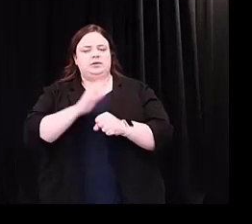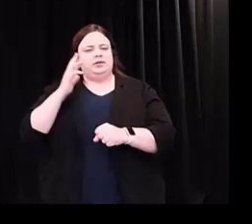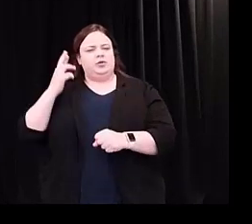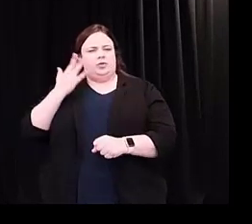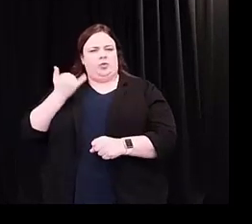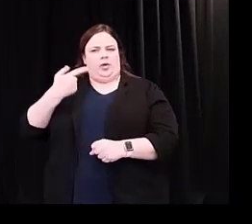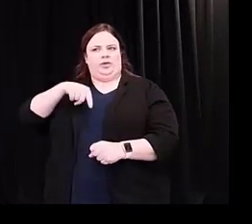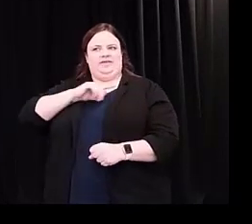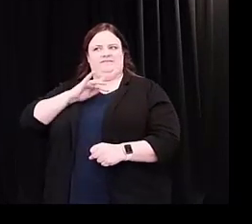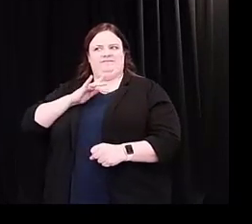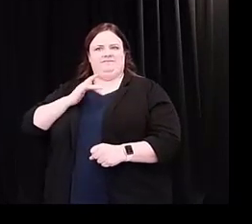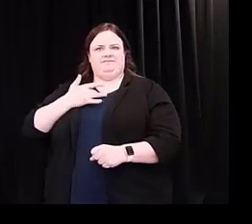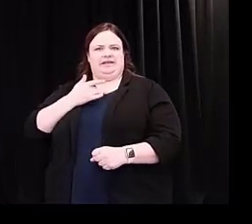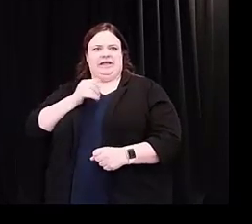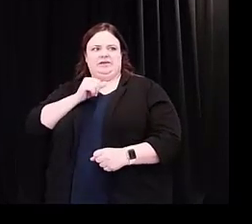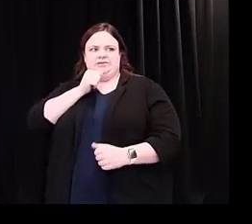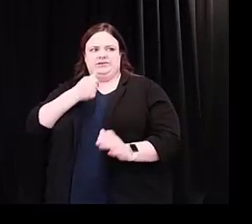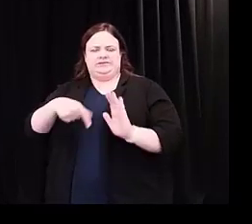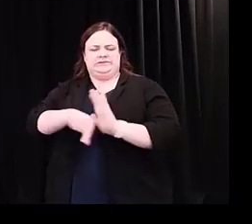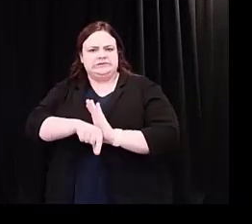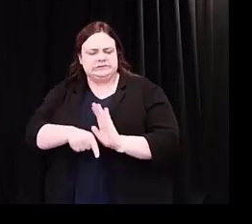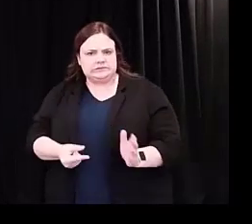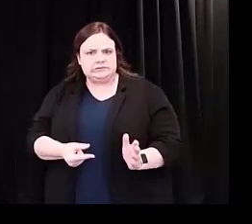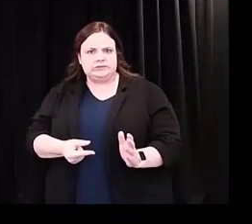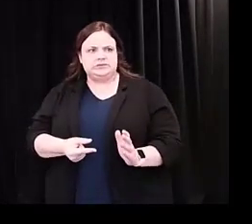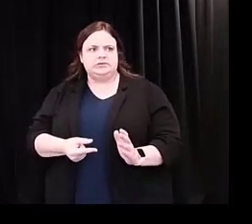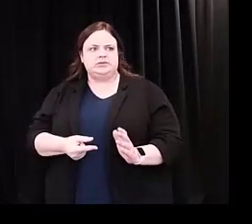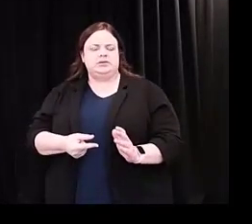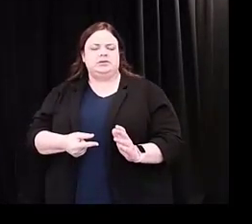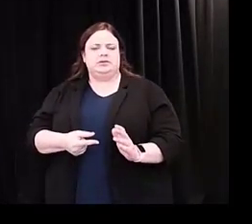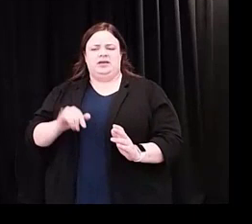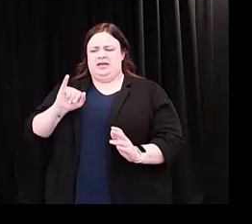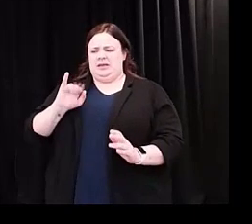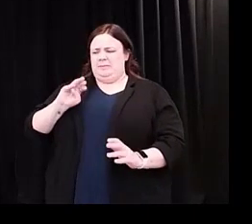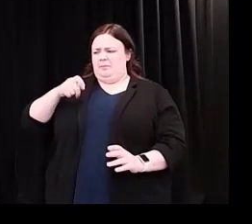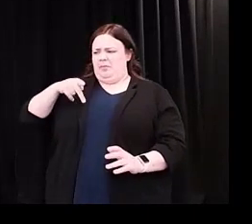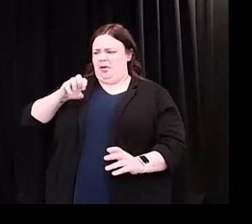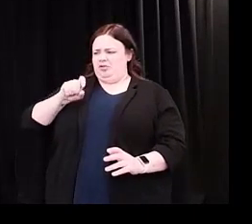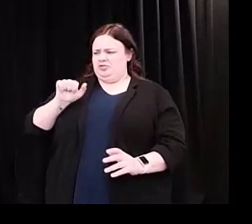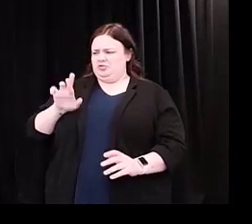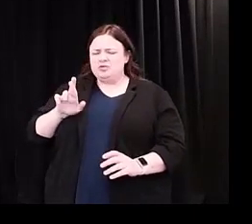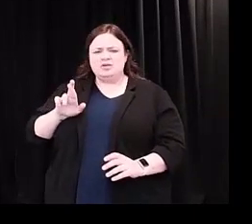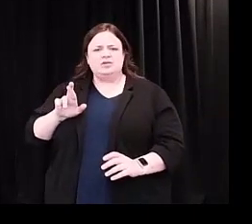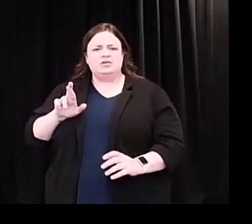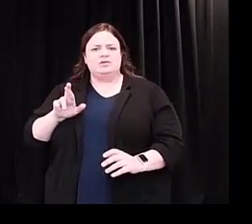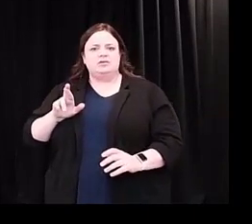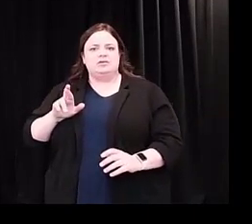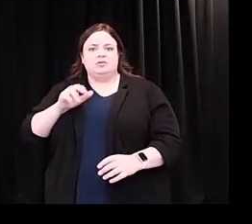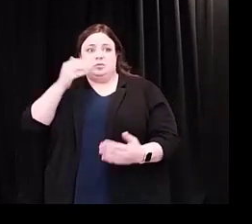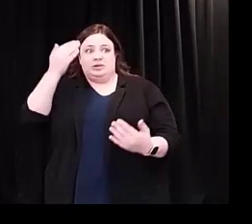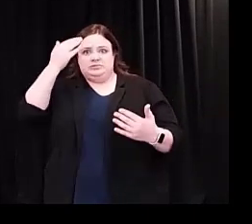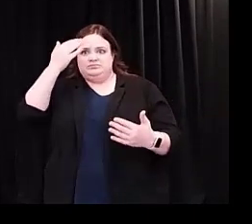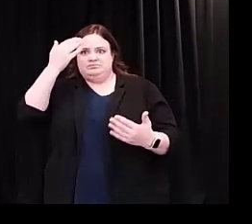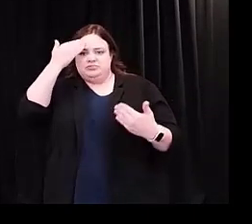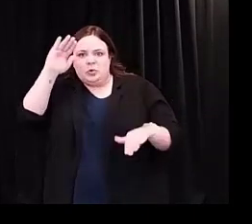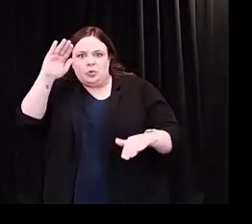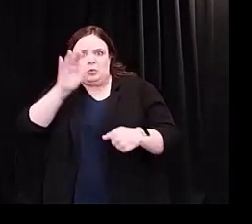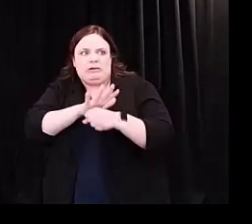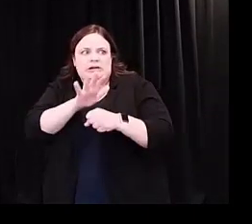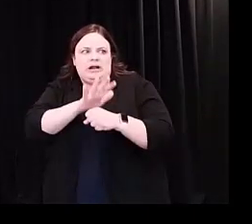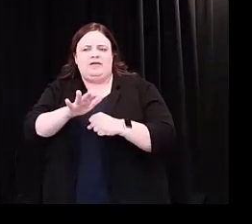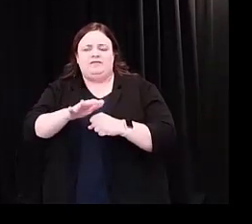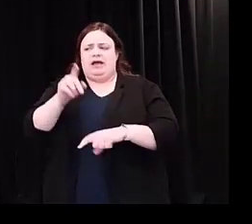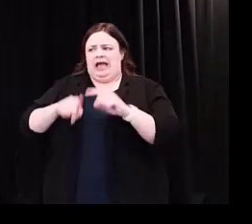Like we don't know enough. The knowledge isn't as wide as it should be. I can't make